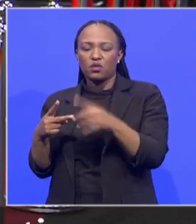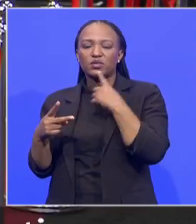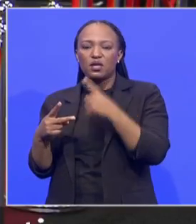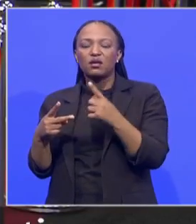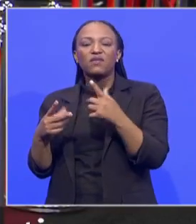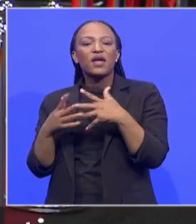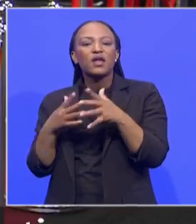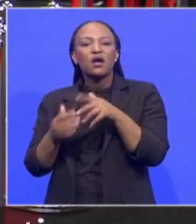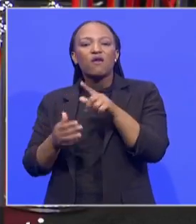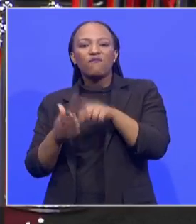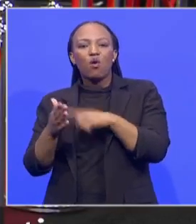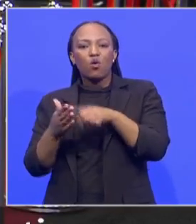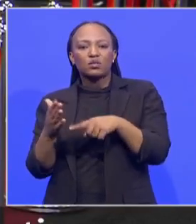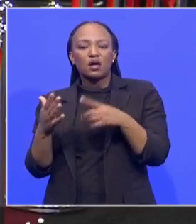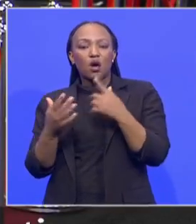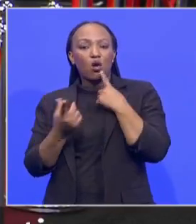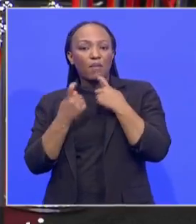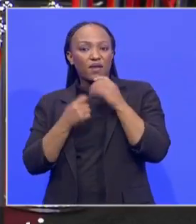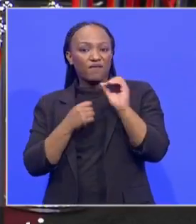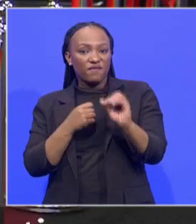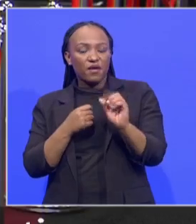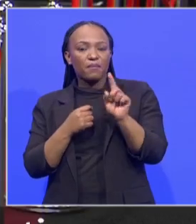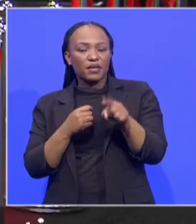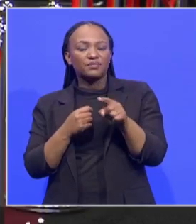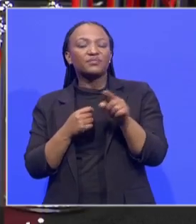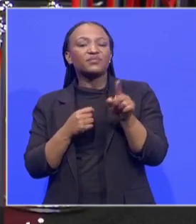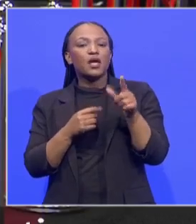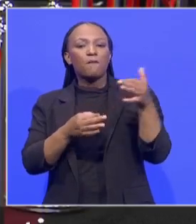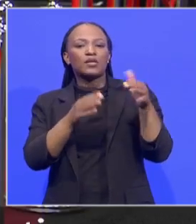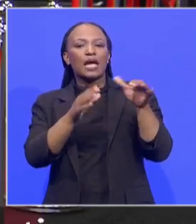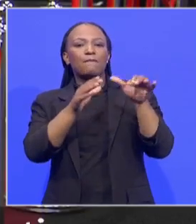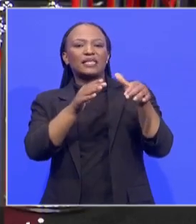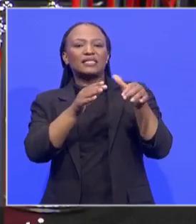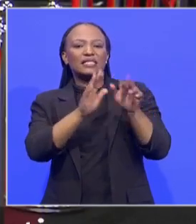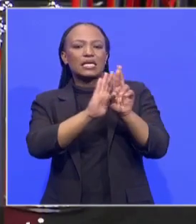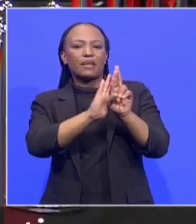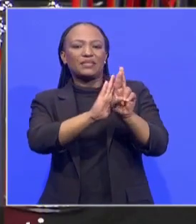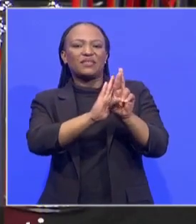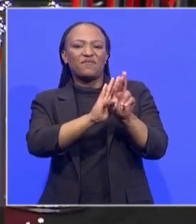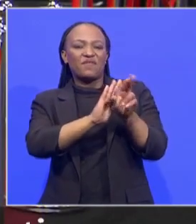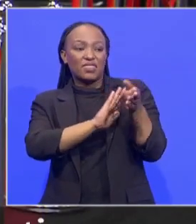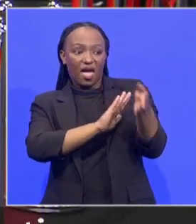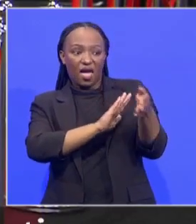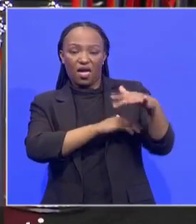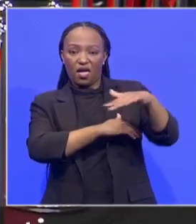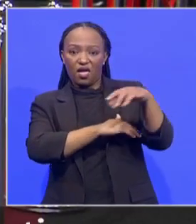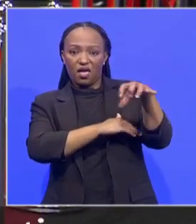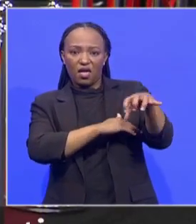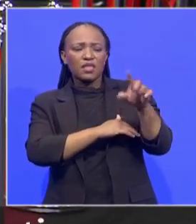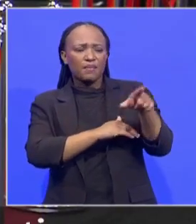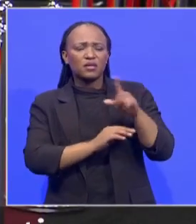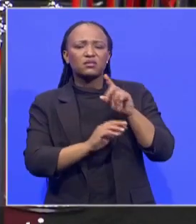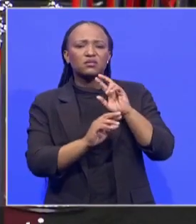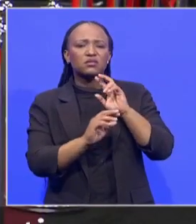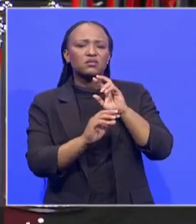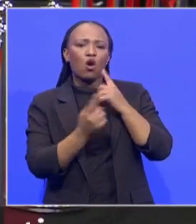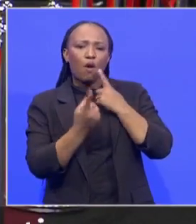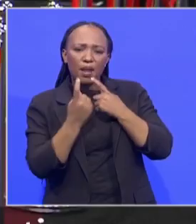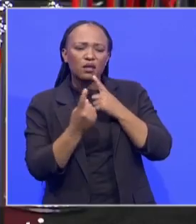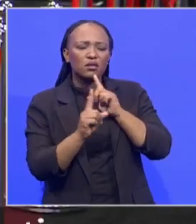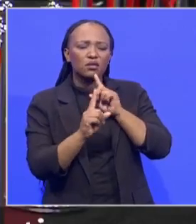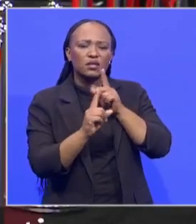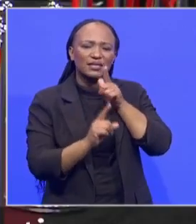any complaints, that to raise it with the party agents or the presiding officers at those voting stations. Of course, a number of